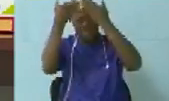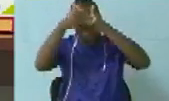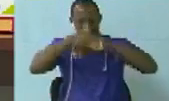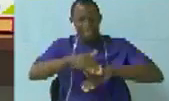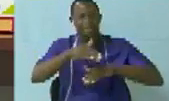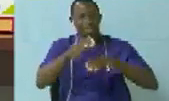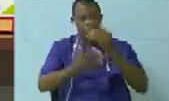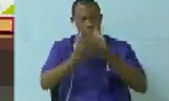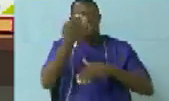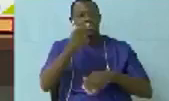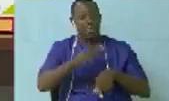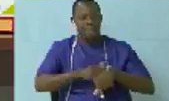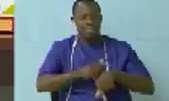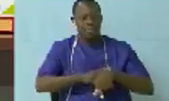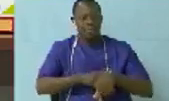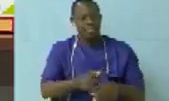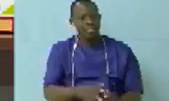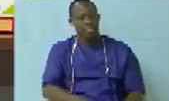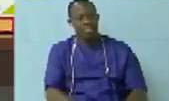Okay.